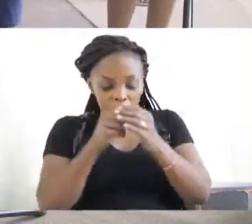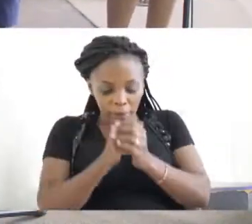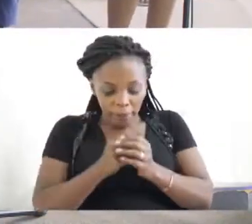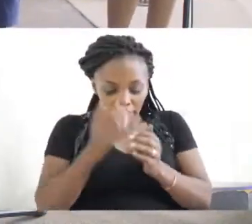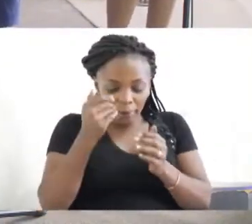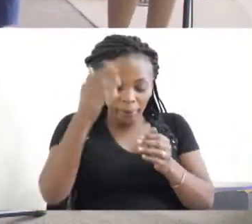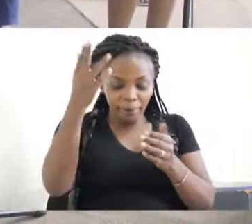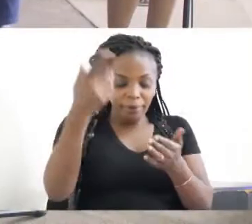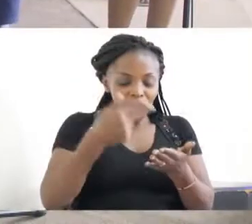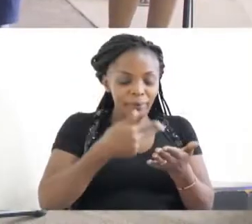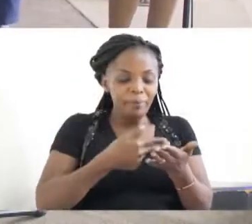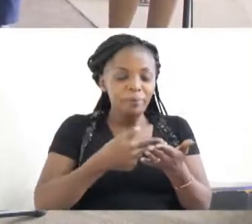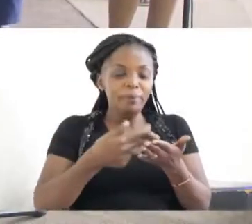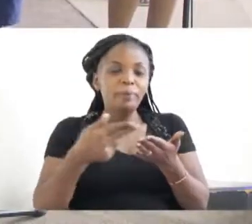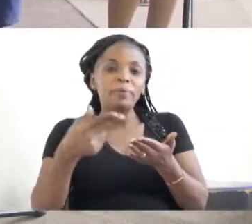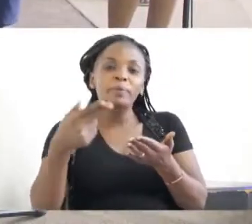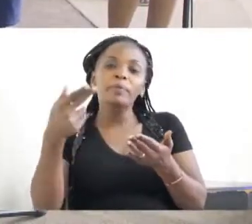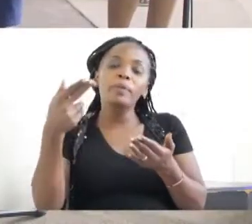sababu mtakatifu.